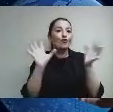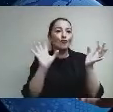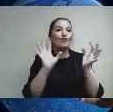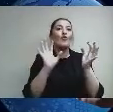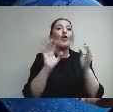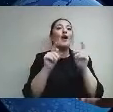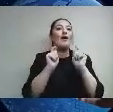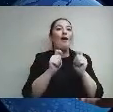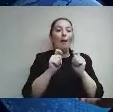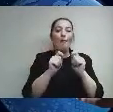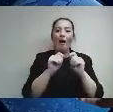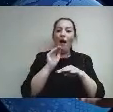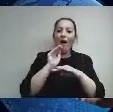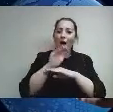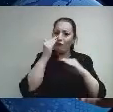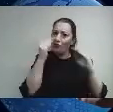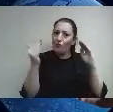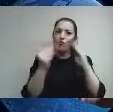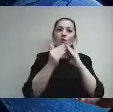and